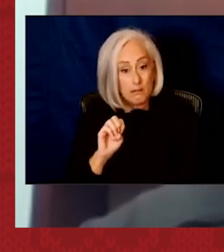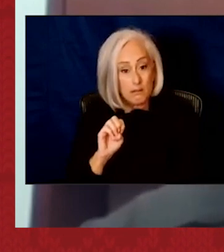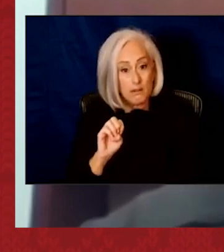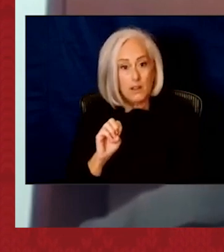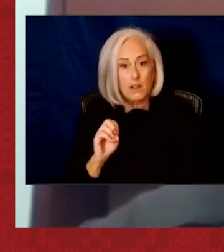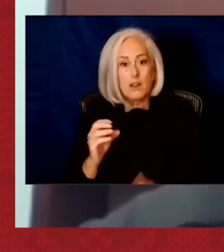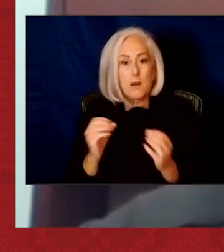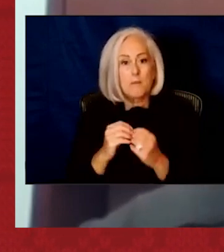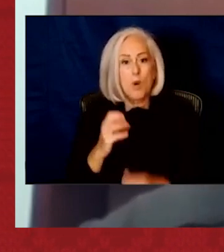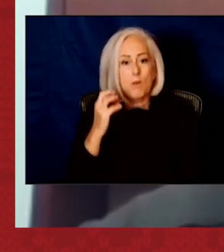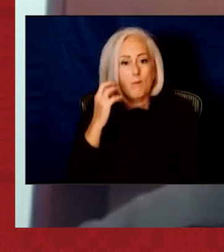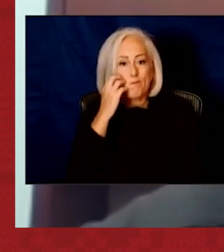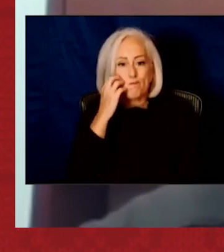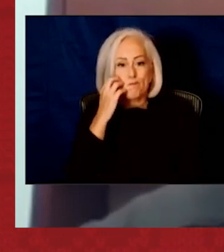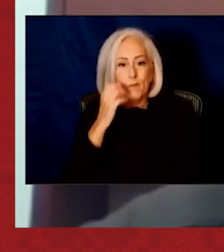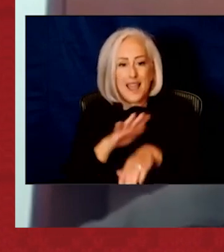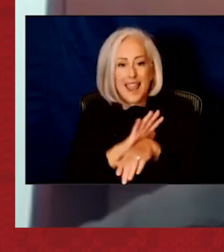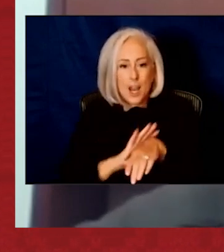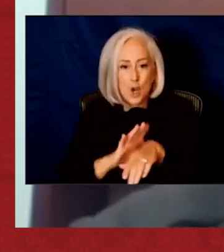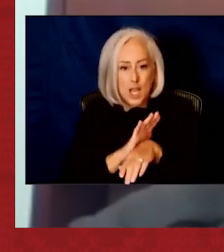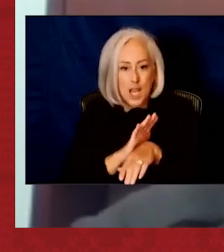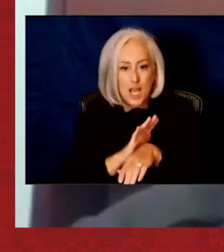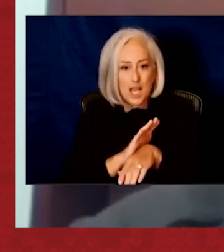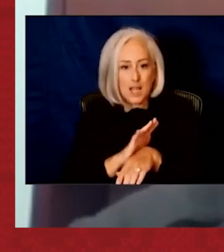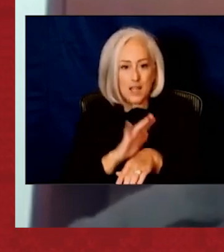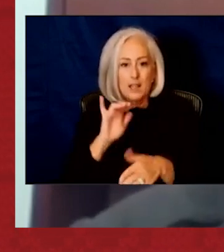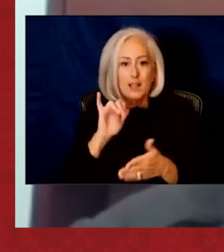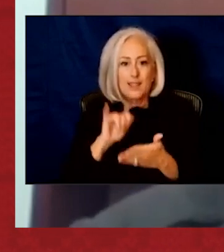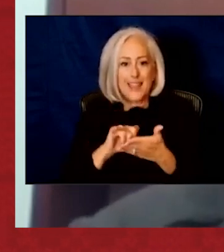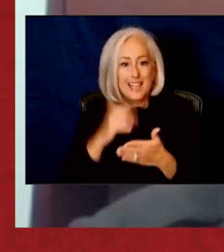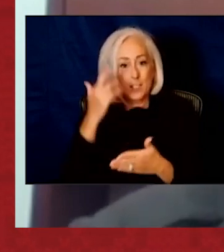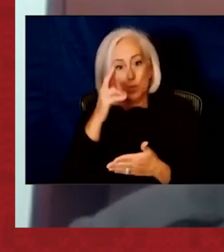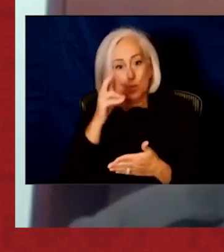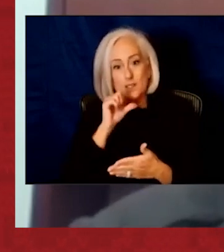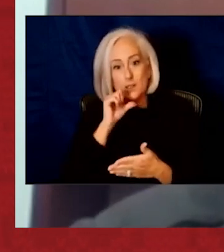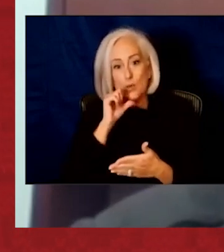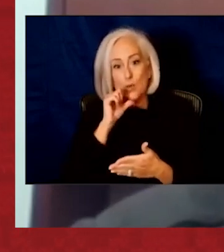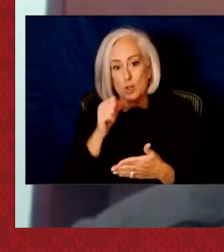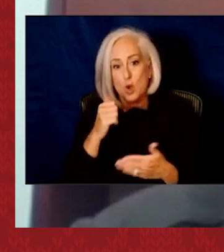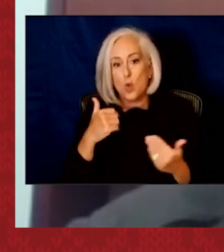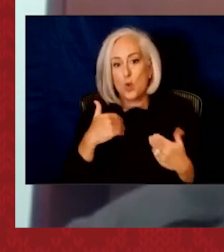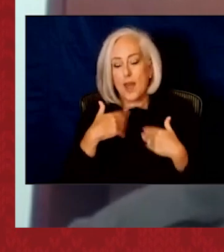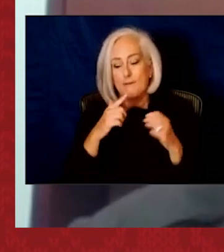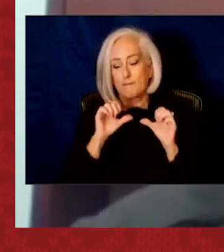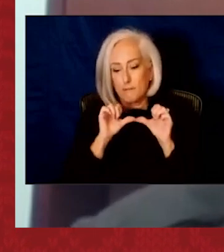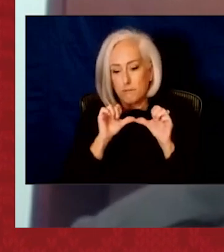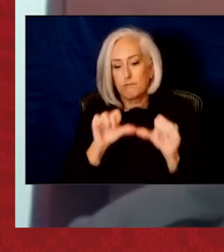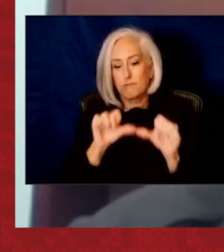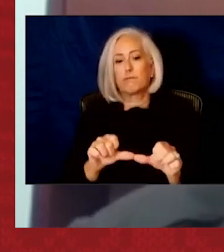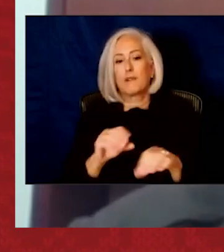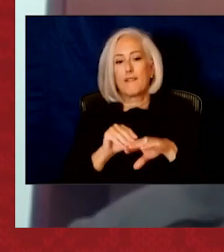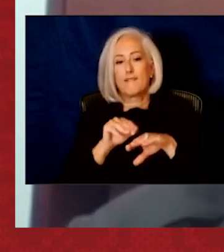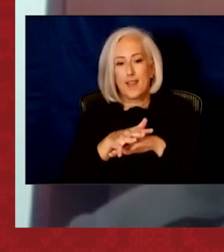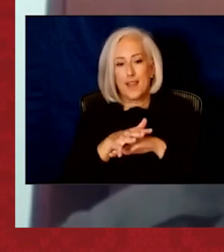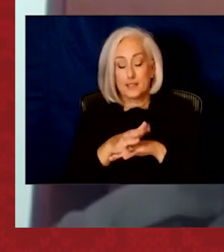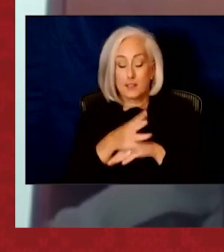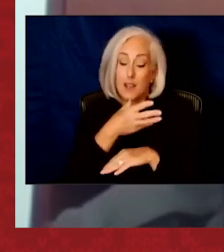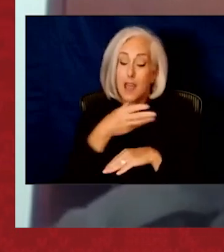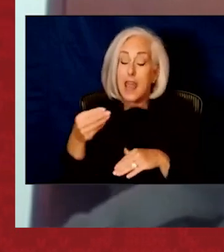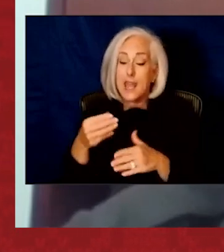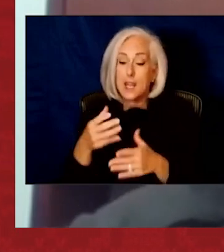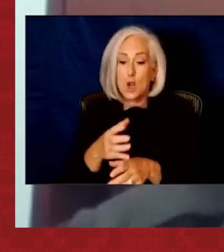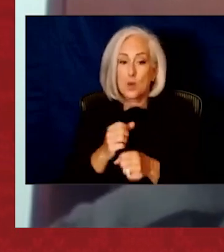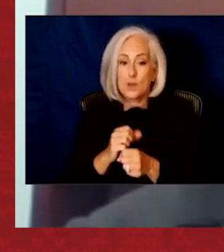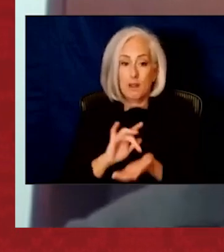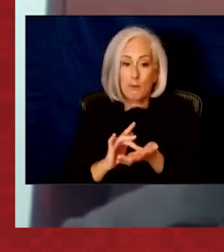fattier tissue of the ankle, that is maybe a reason why I don't have any long-term effects, and because I got the antivenom within a